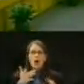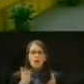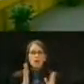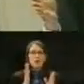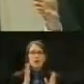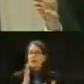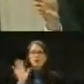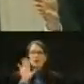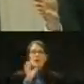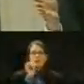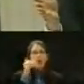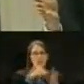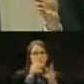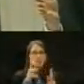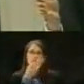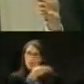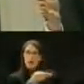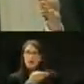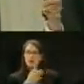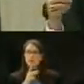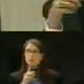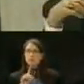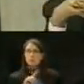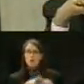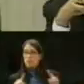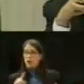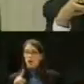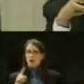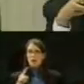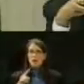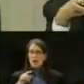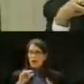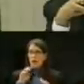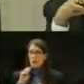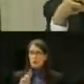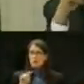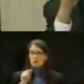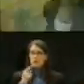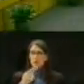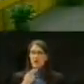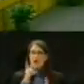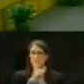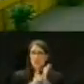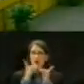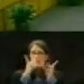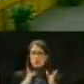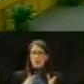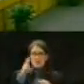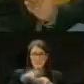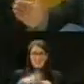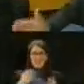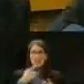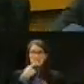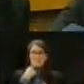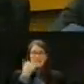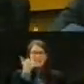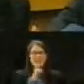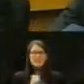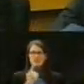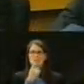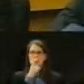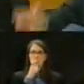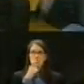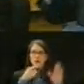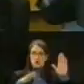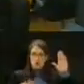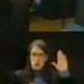Mr. Smith. The law director sat here and told us that anybody that was sworn in could go outside out there and come back in and take